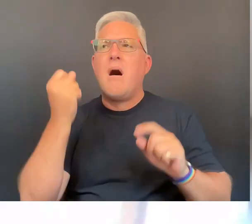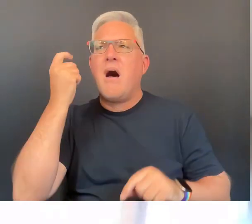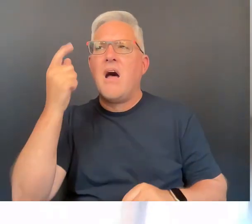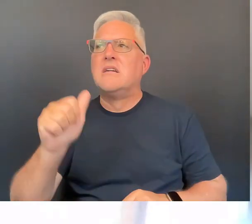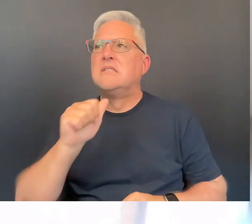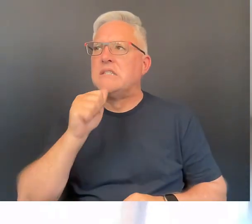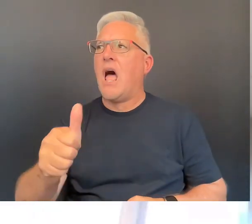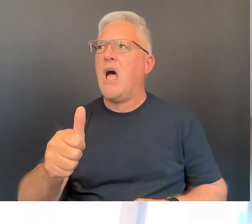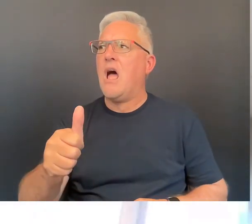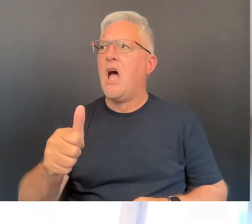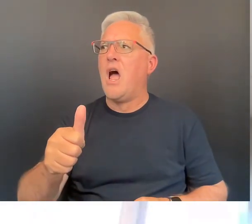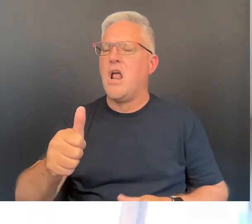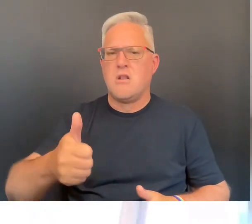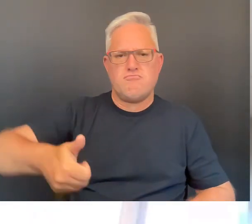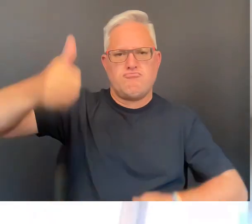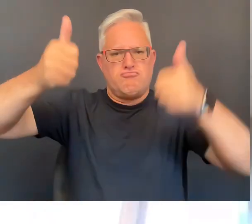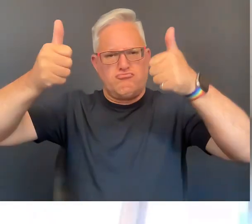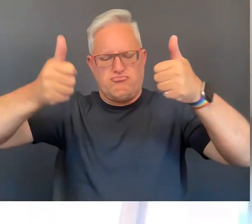top-down